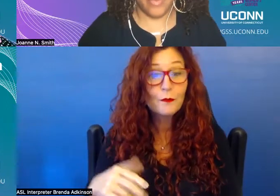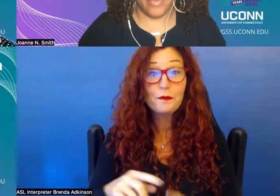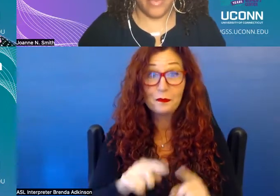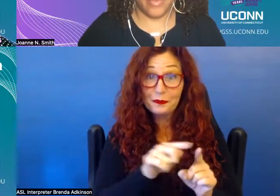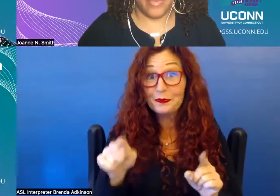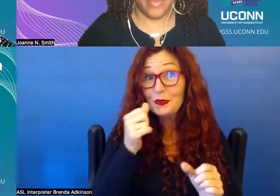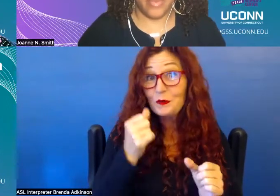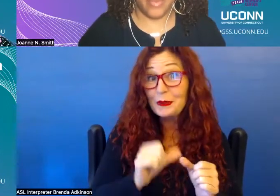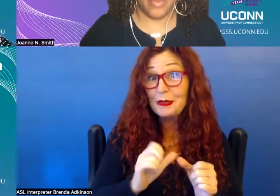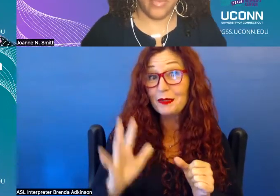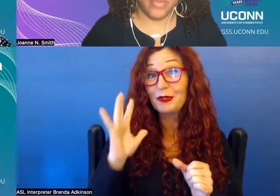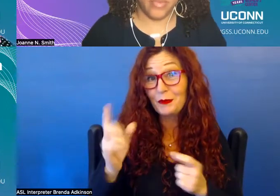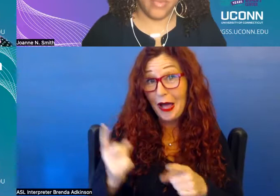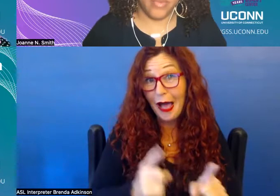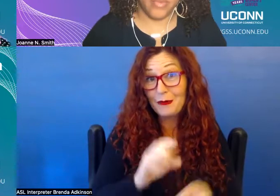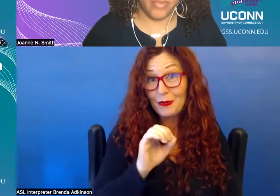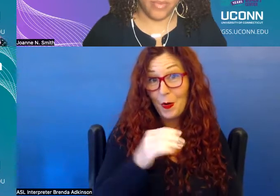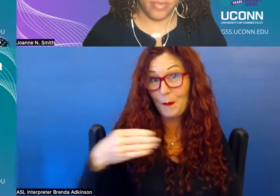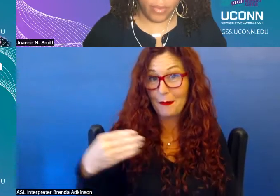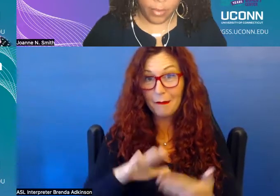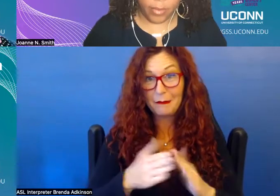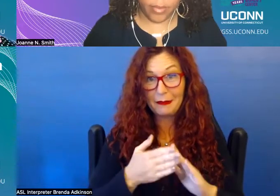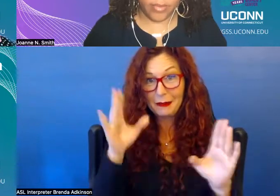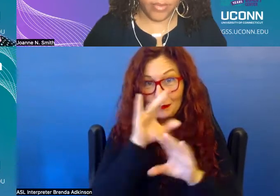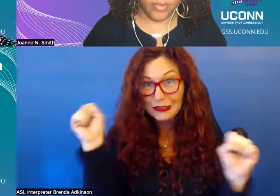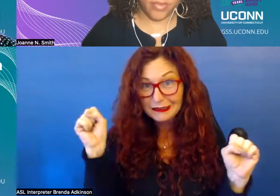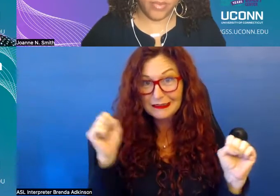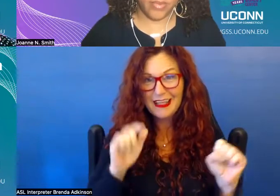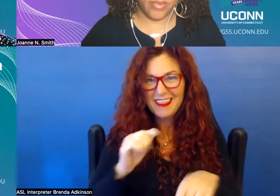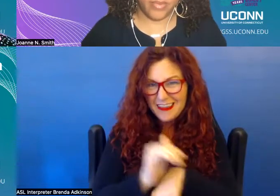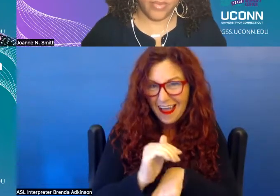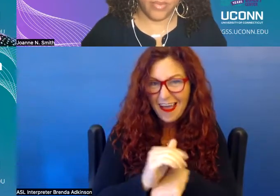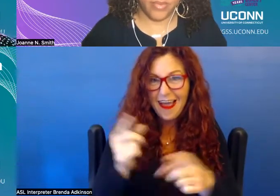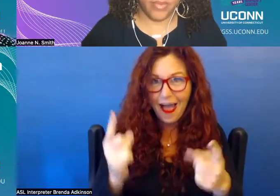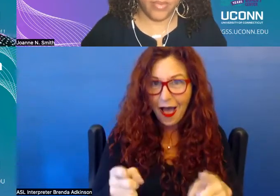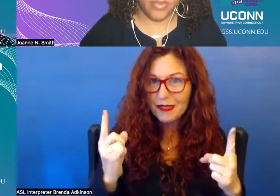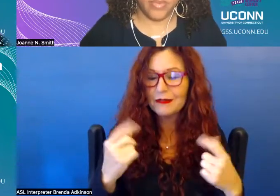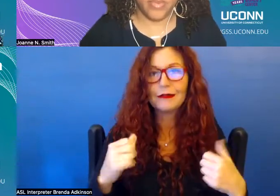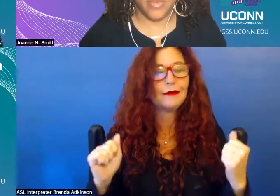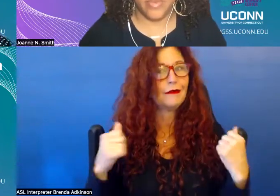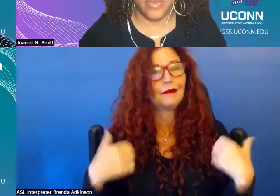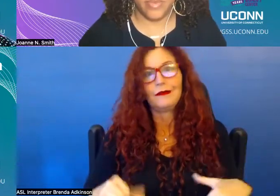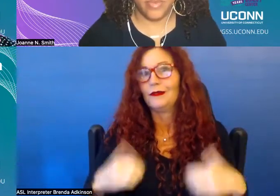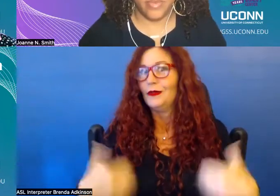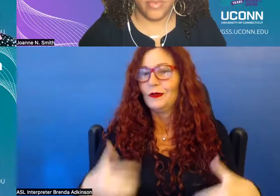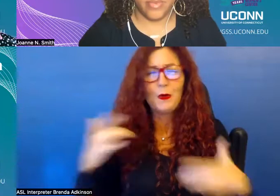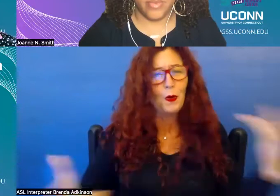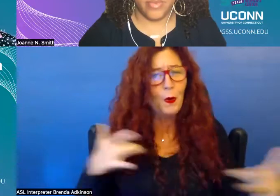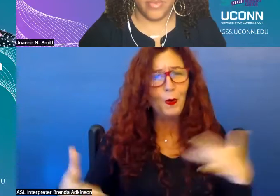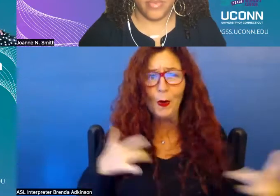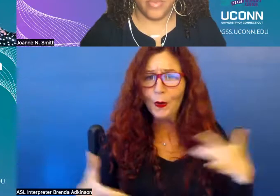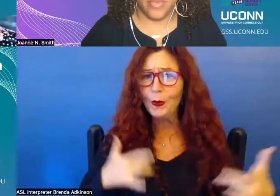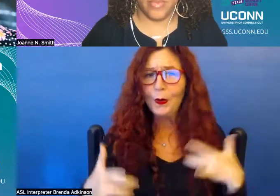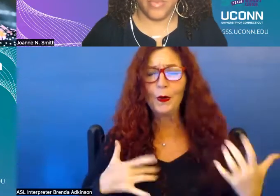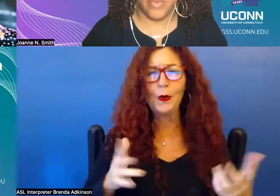remember the Obama election and anyone who's been to Mardi Gras or Carnival, it was like all of that combined to the 100th